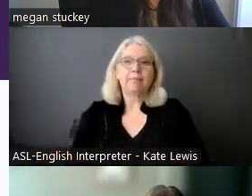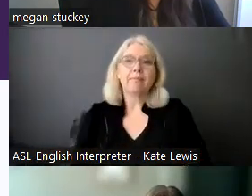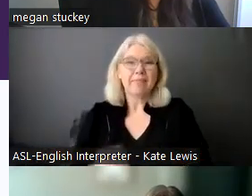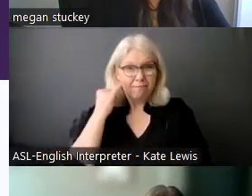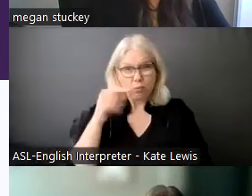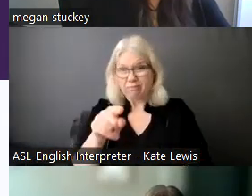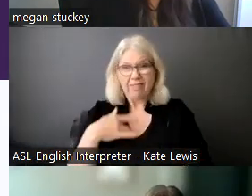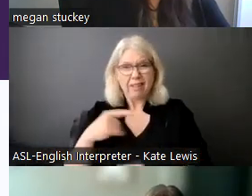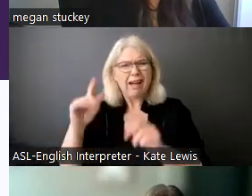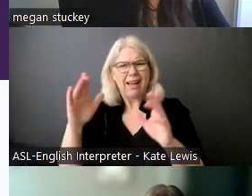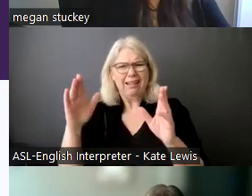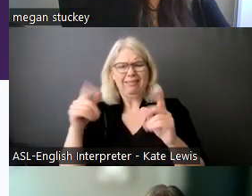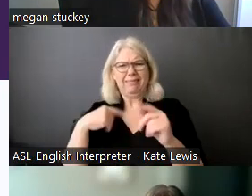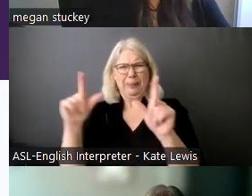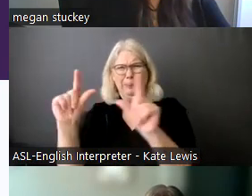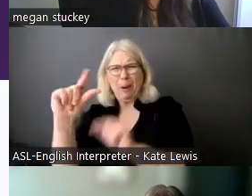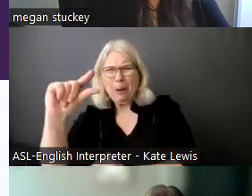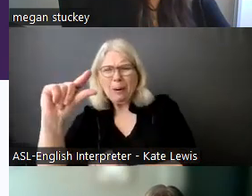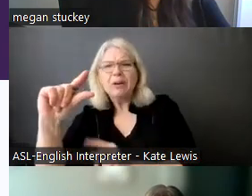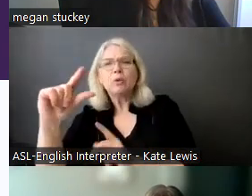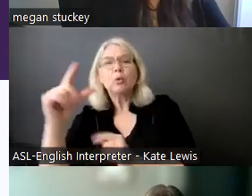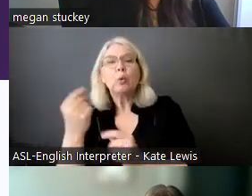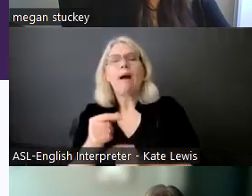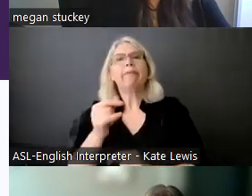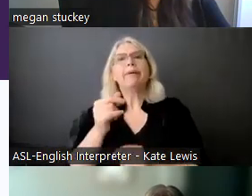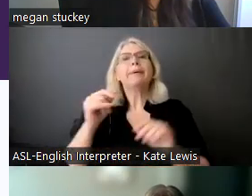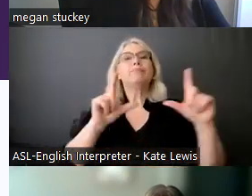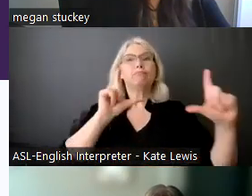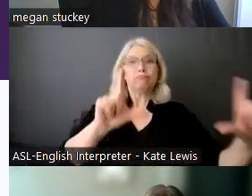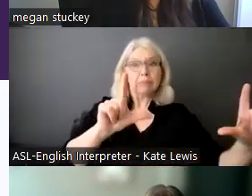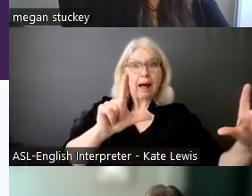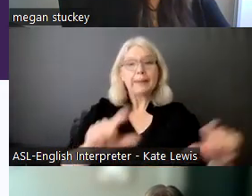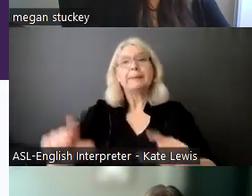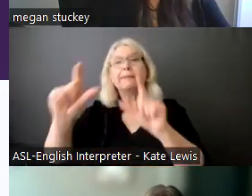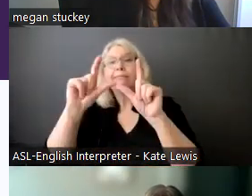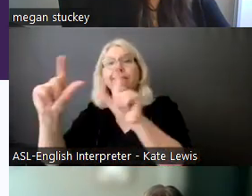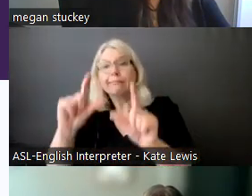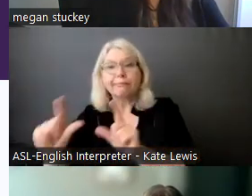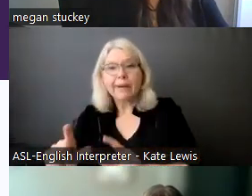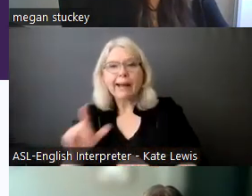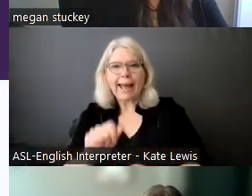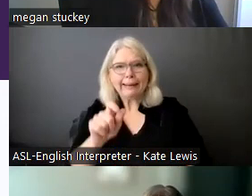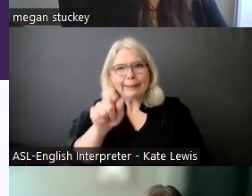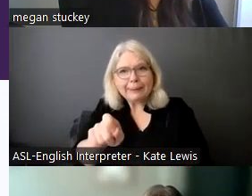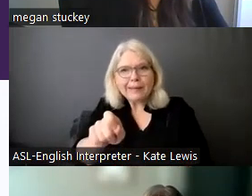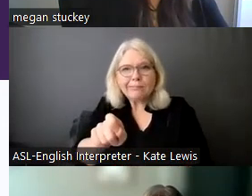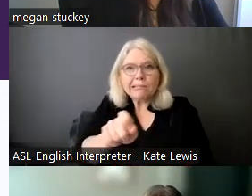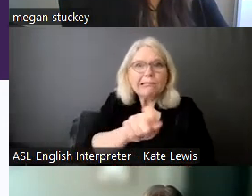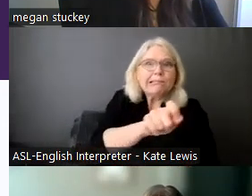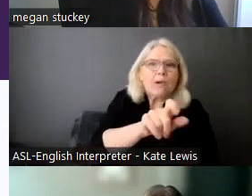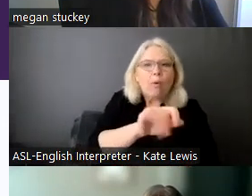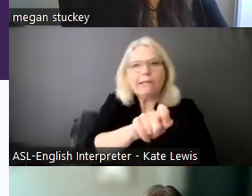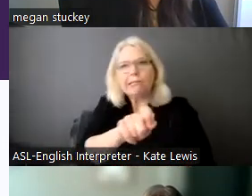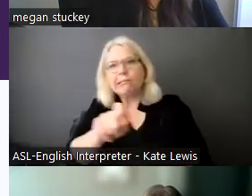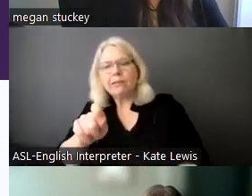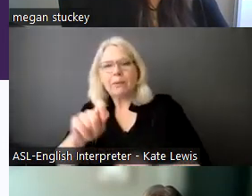can simply do that by dragging the line between the image frame and the slides to the left to make the speaker an image larger,